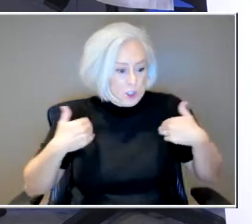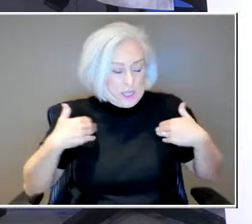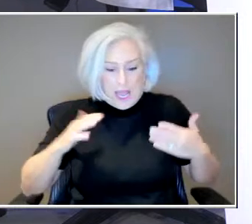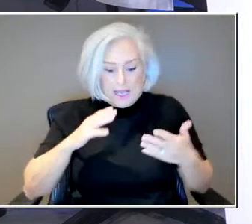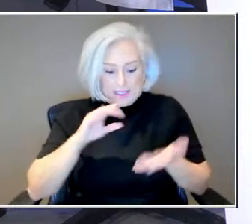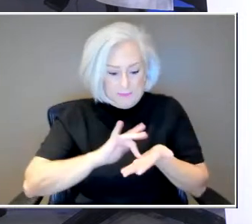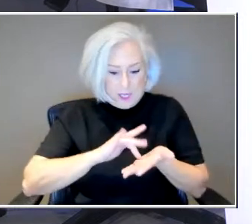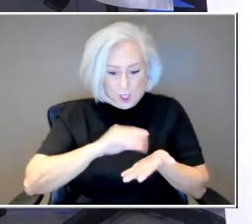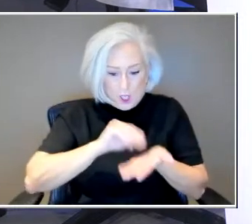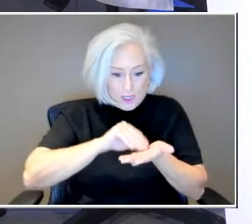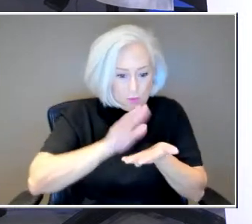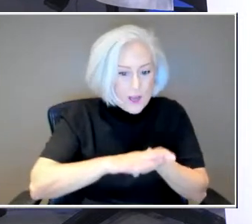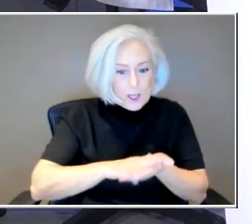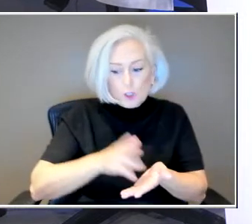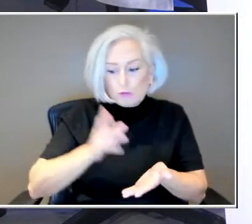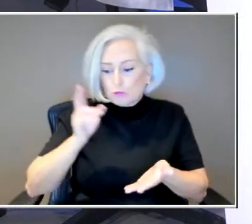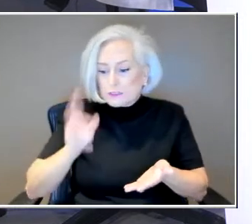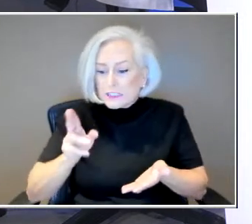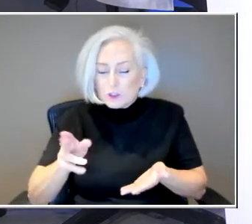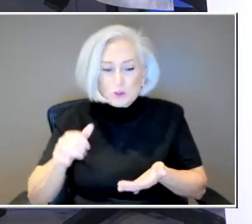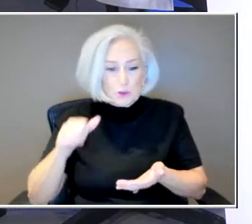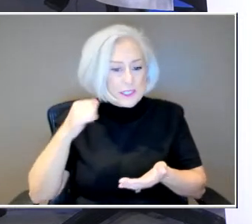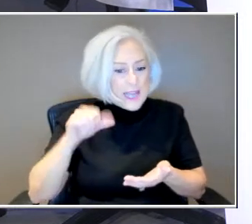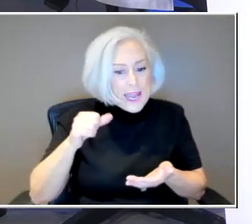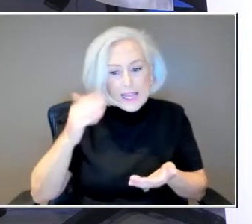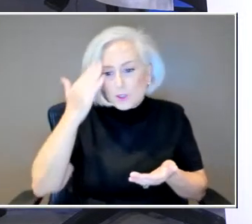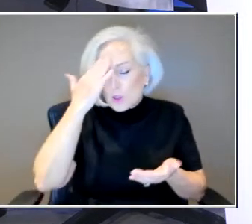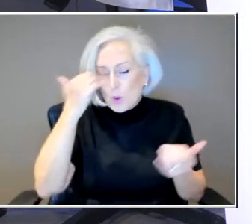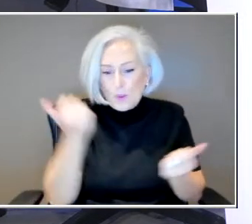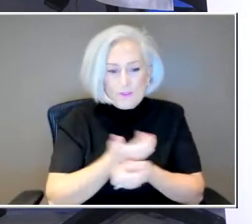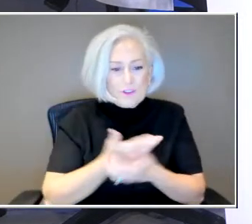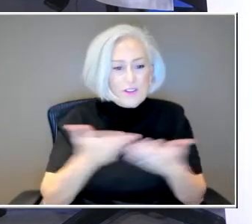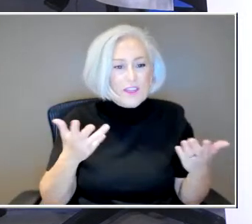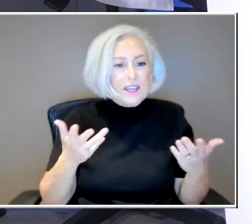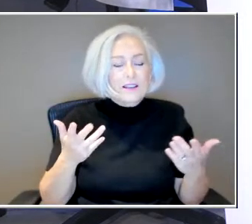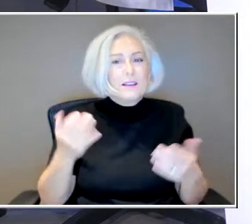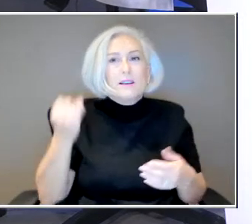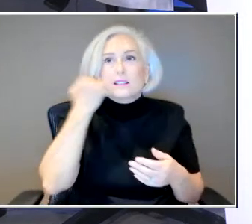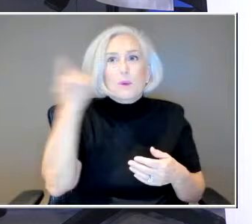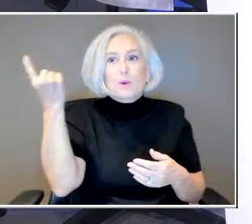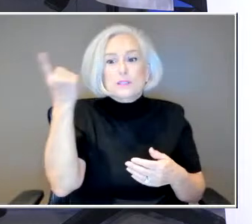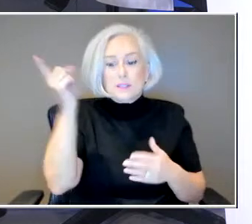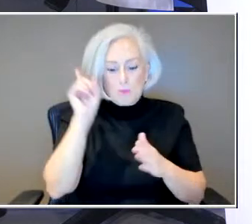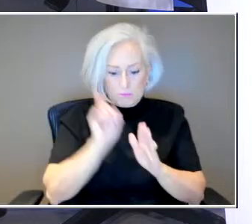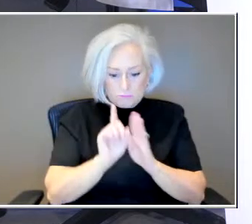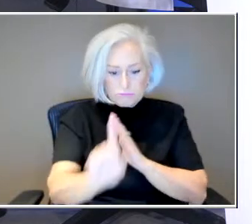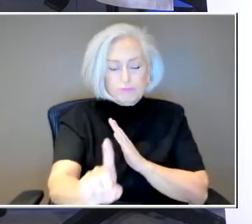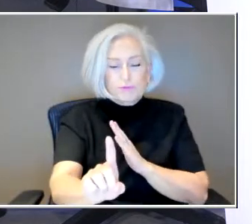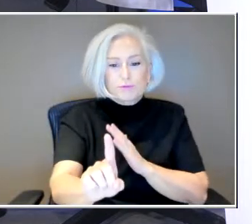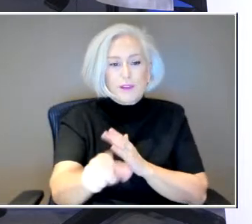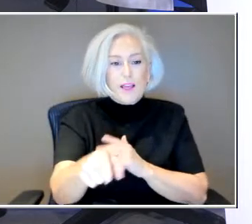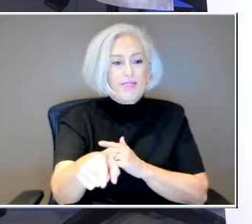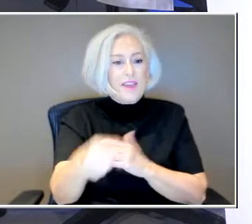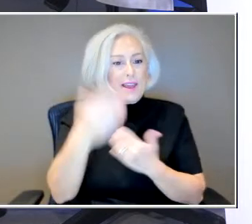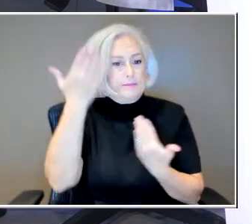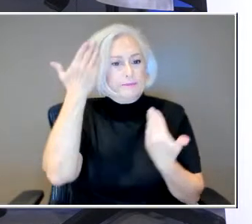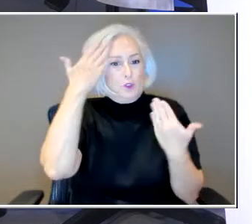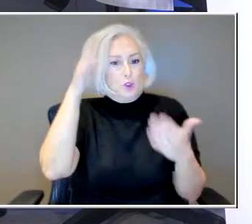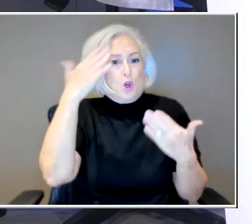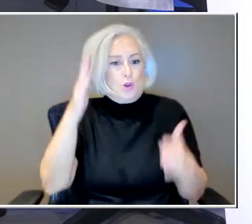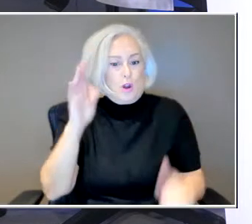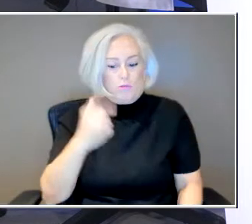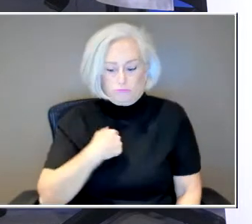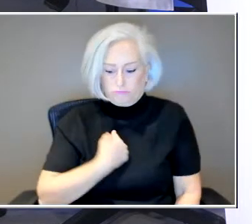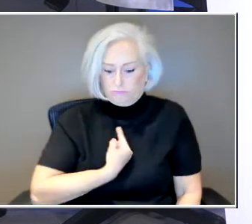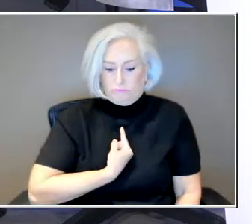history, and an aunt who knows all this, the backstories, but what if someone just walks in and says, I don't know, I'm kind of the first point of